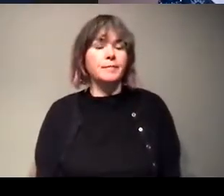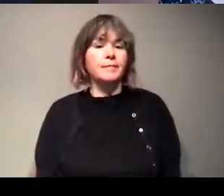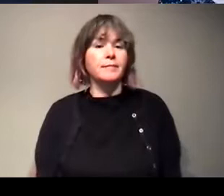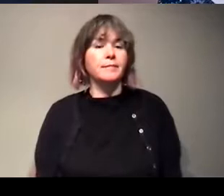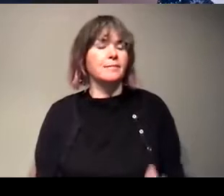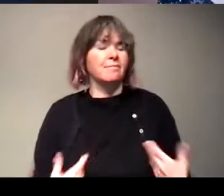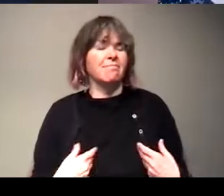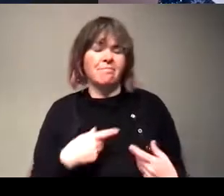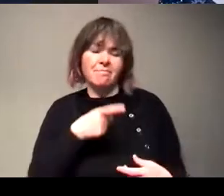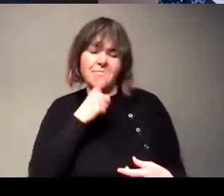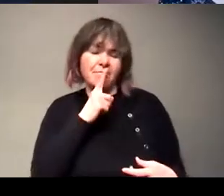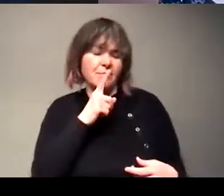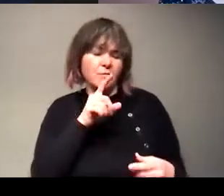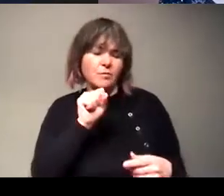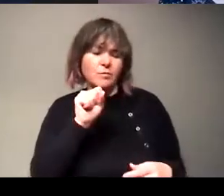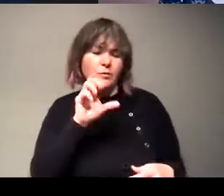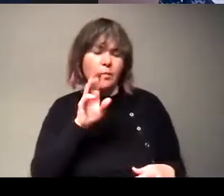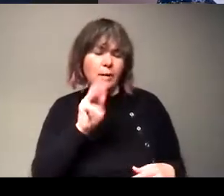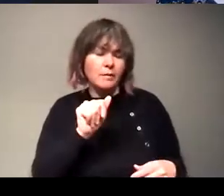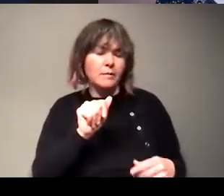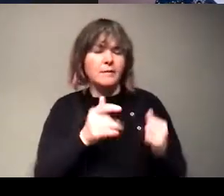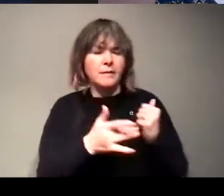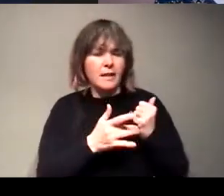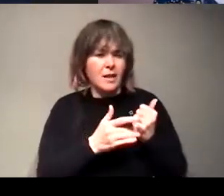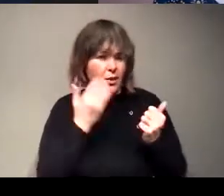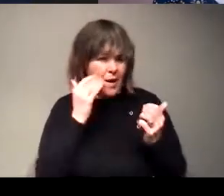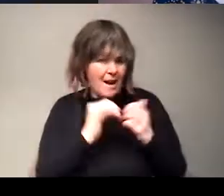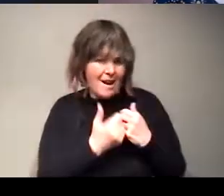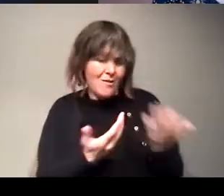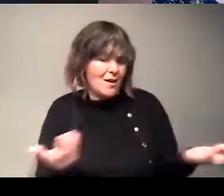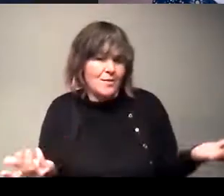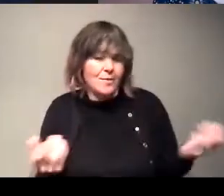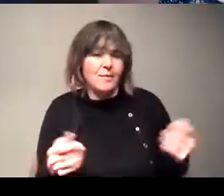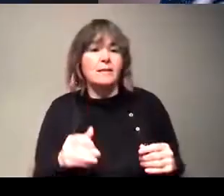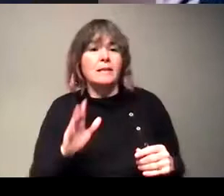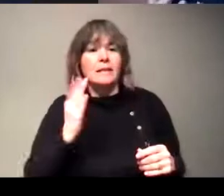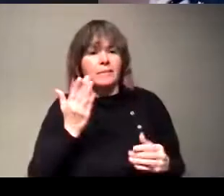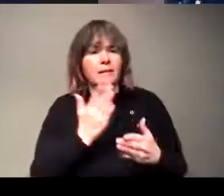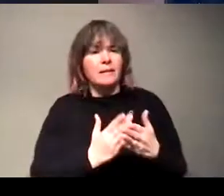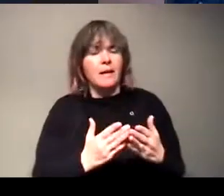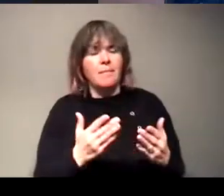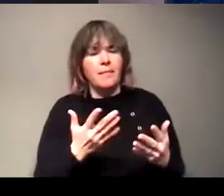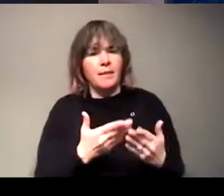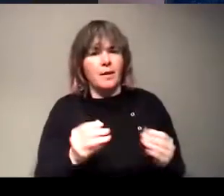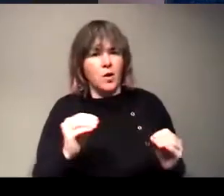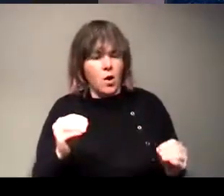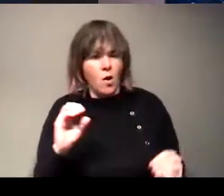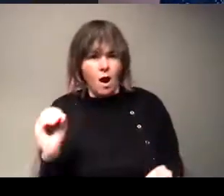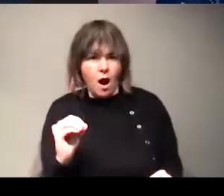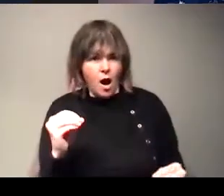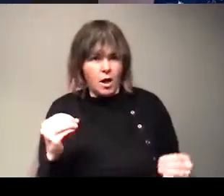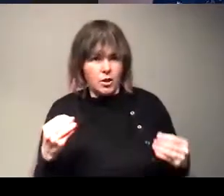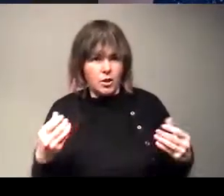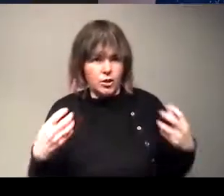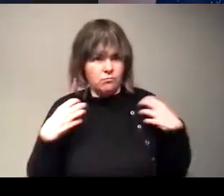I don't know enough about scuba technology to know how they are doing that. There seems to be some mechanism, because they don't have oxygen tanks with them. So there's